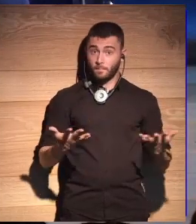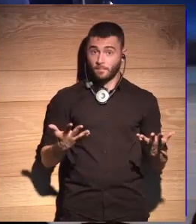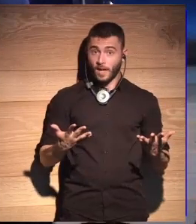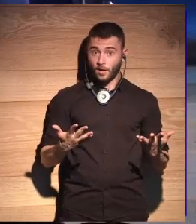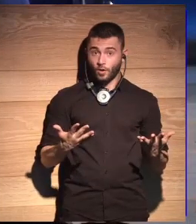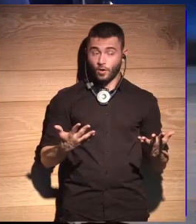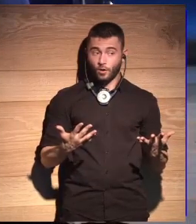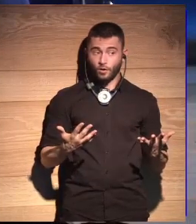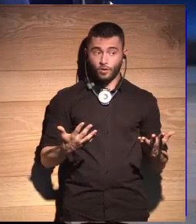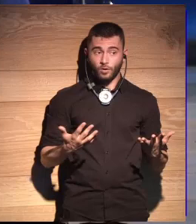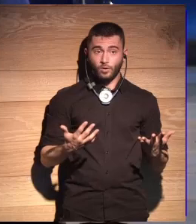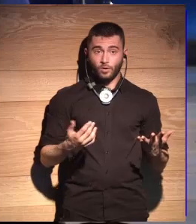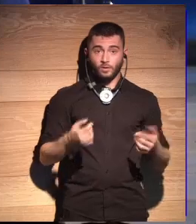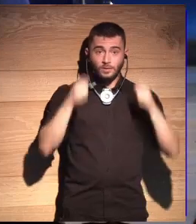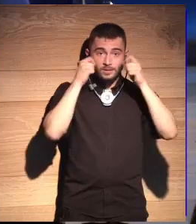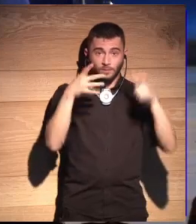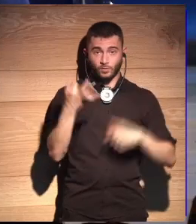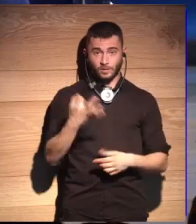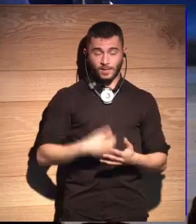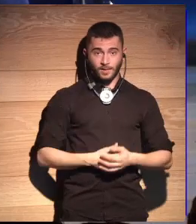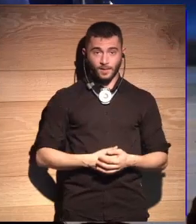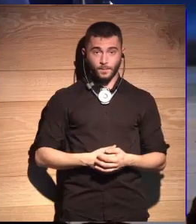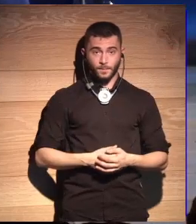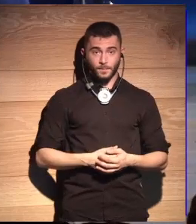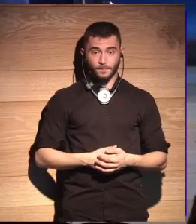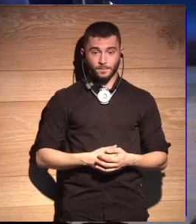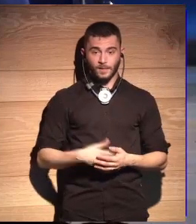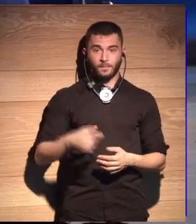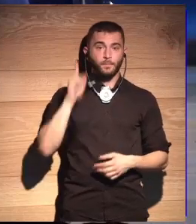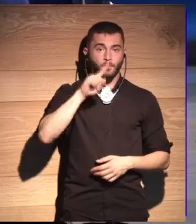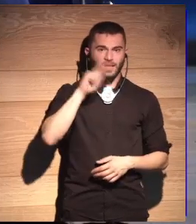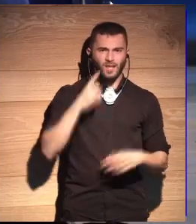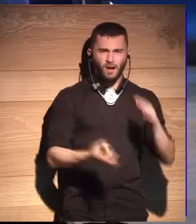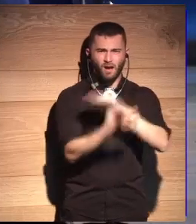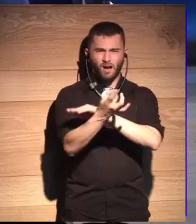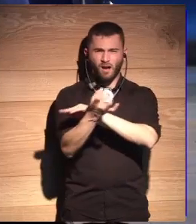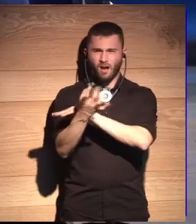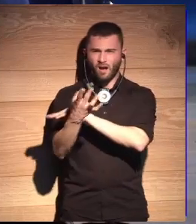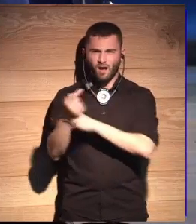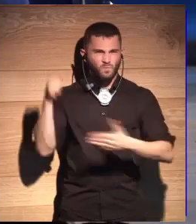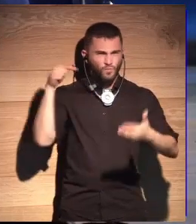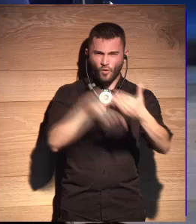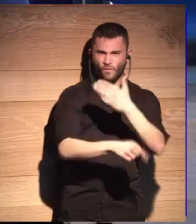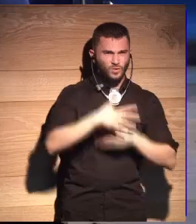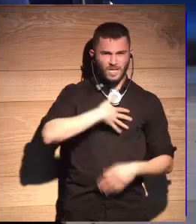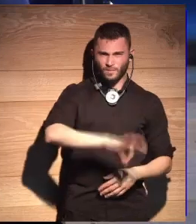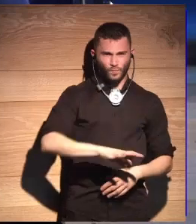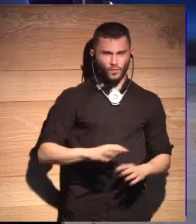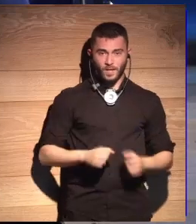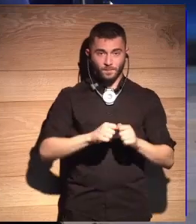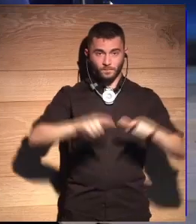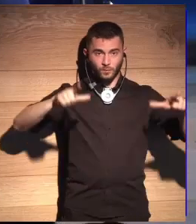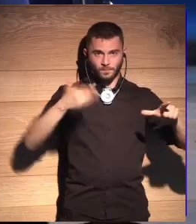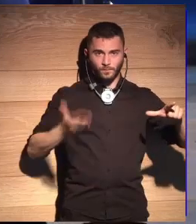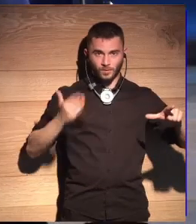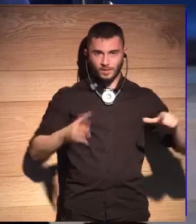that had purely been generated by technology. Porque en estas situaciones que en la final in these situations